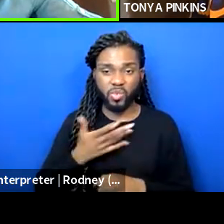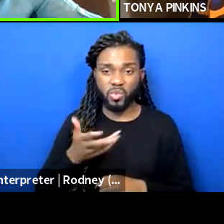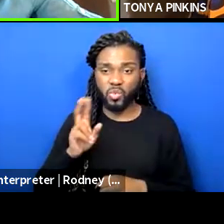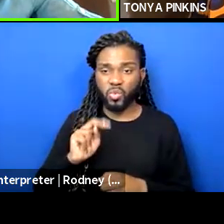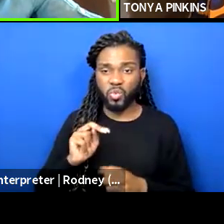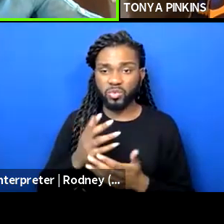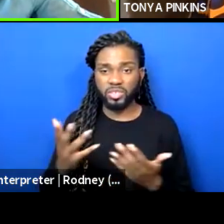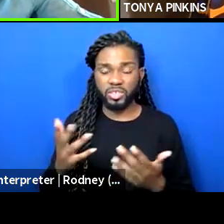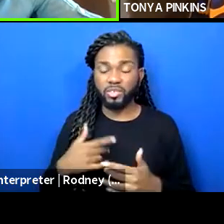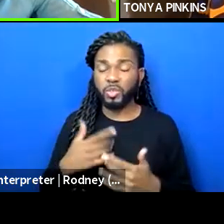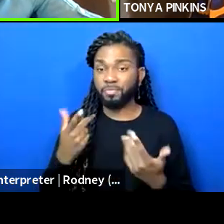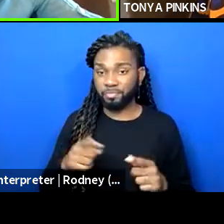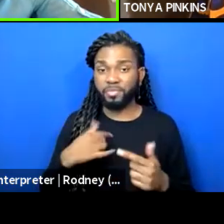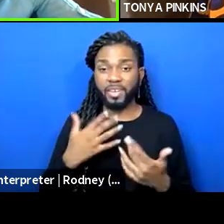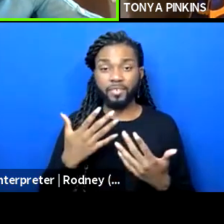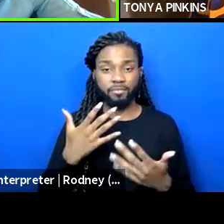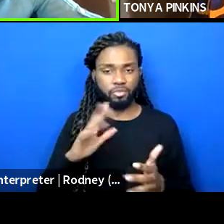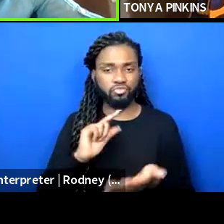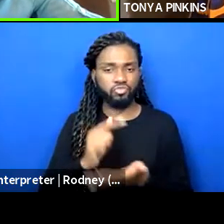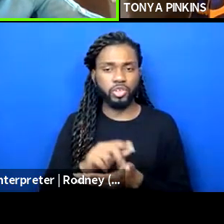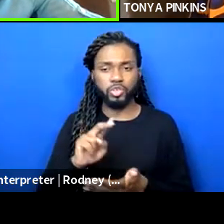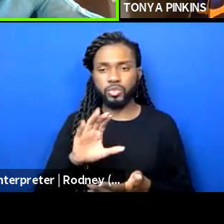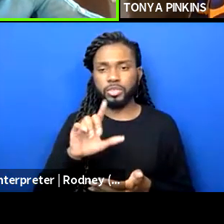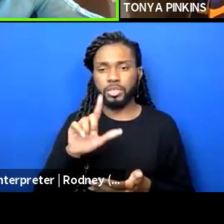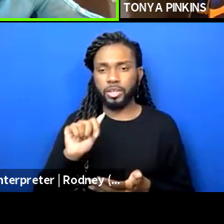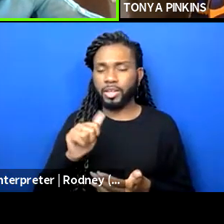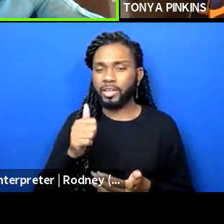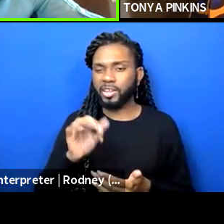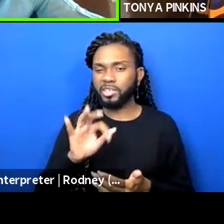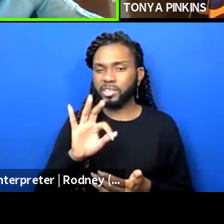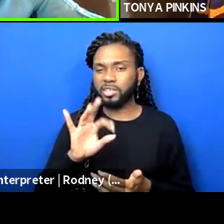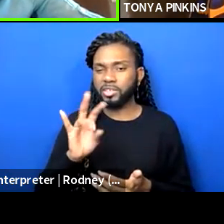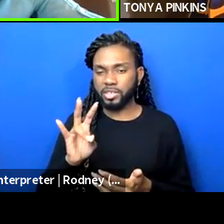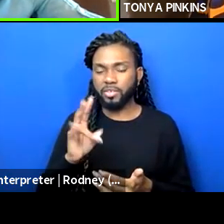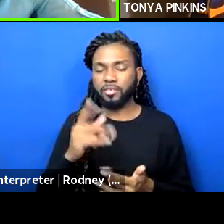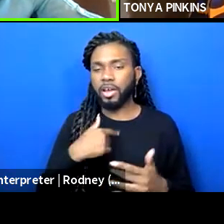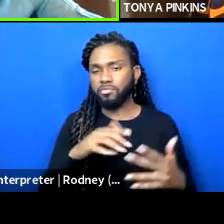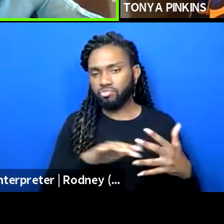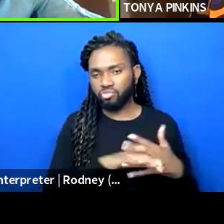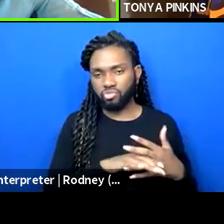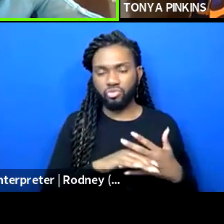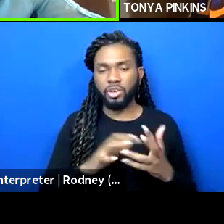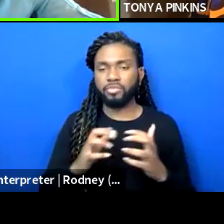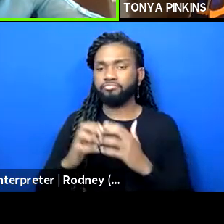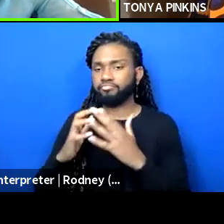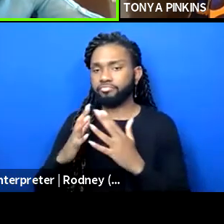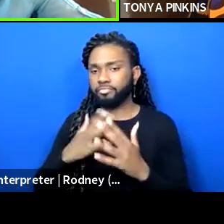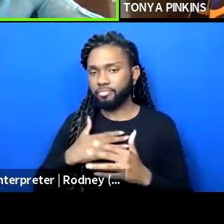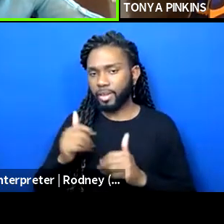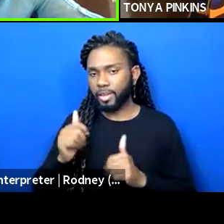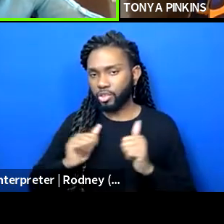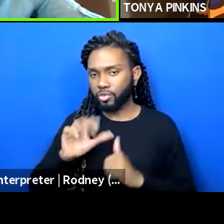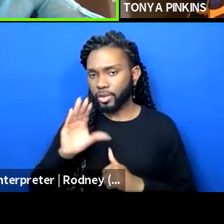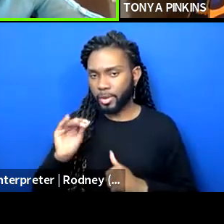I finished UCLA in 1997. I took a break, worked and started my own theater company in LA.